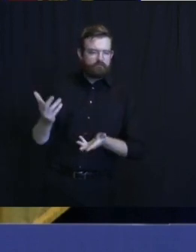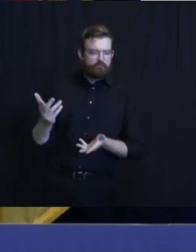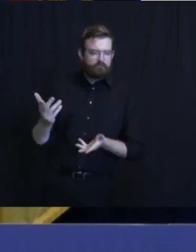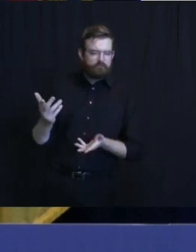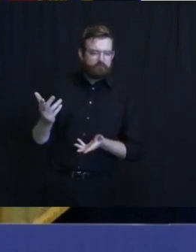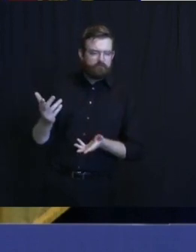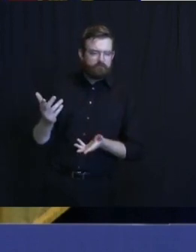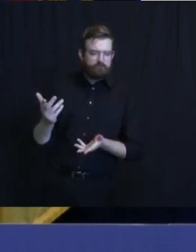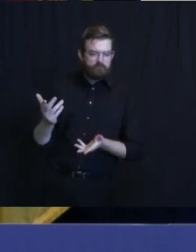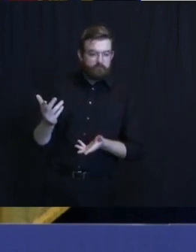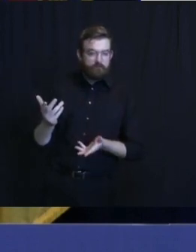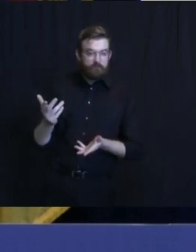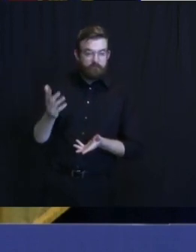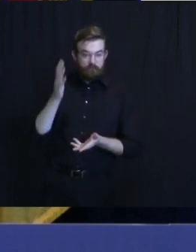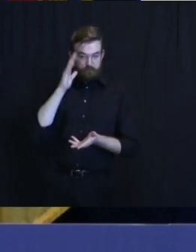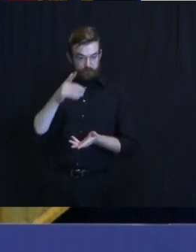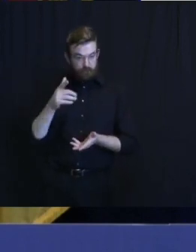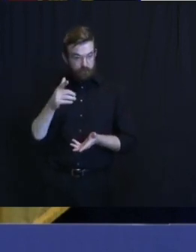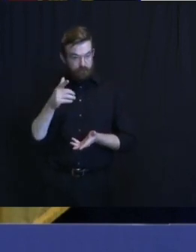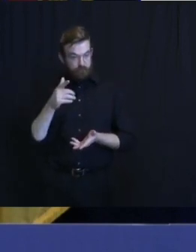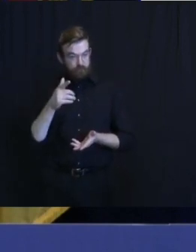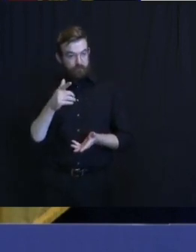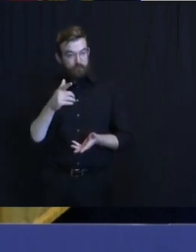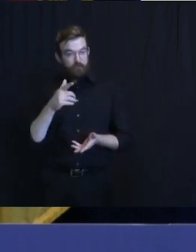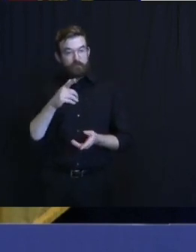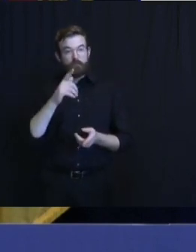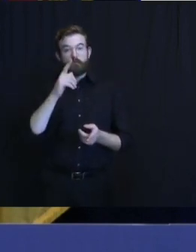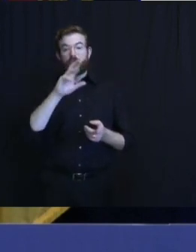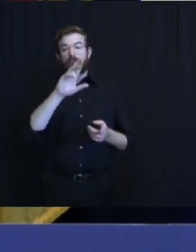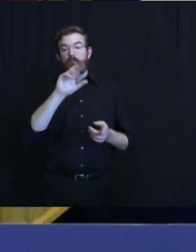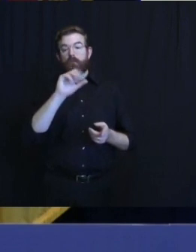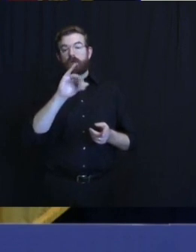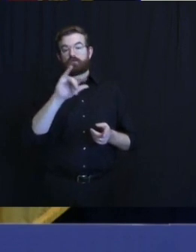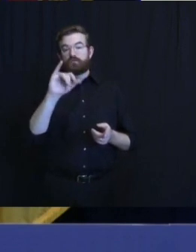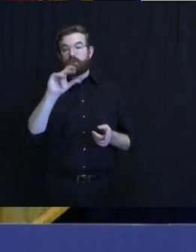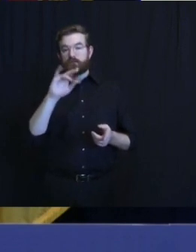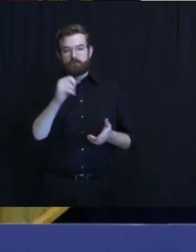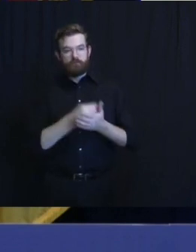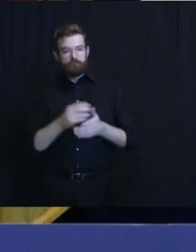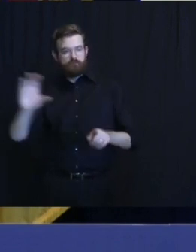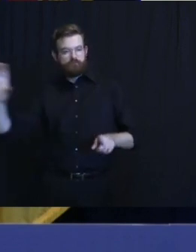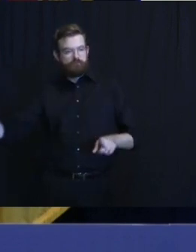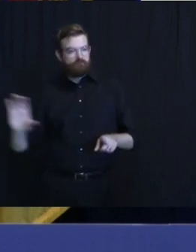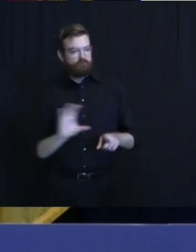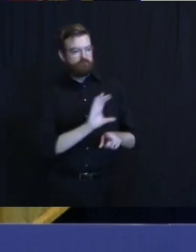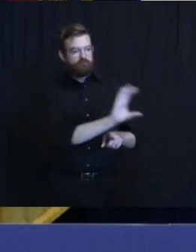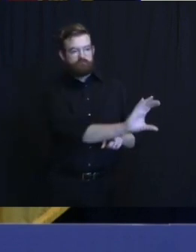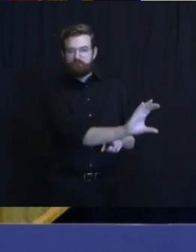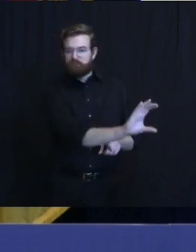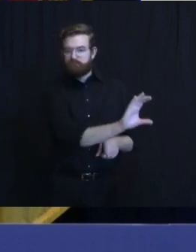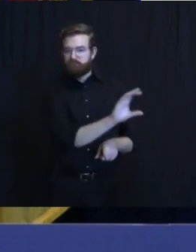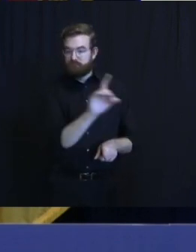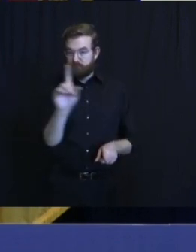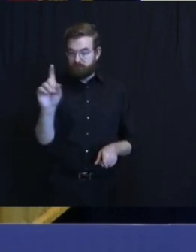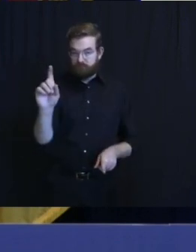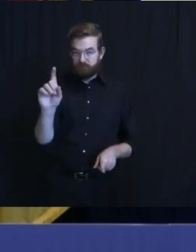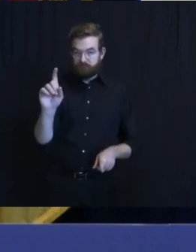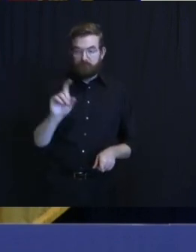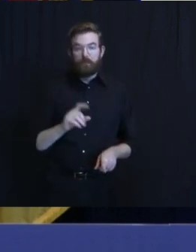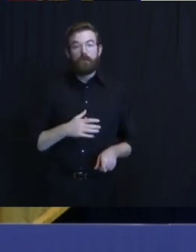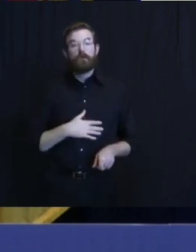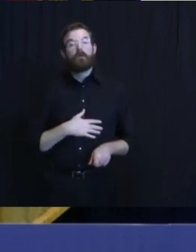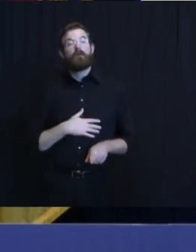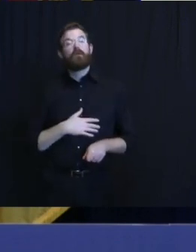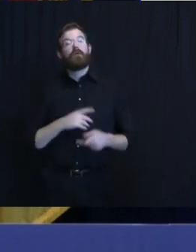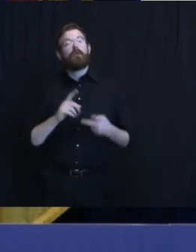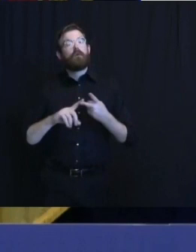that is racist or has connections to prejudice that you can change or get rid of? Will you take